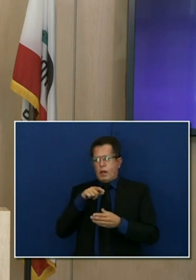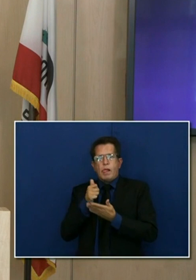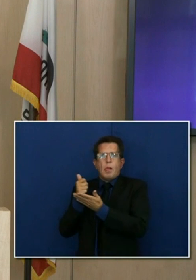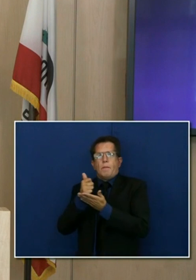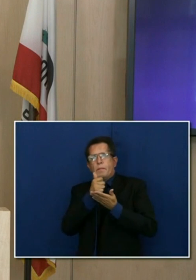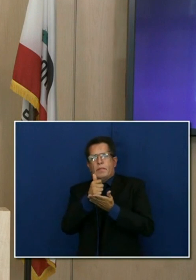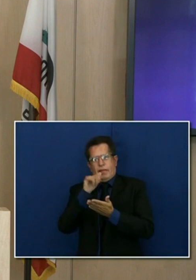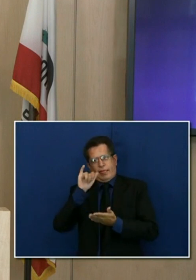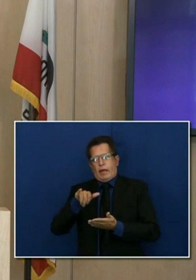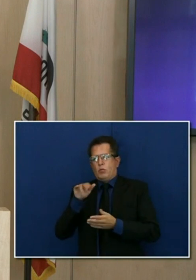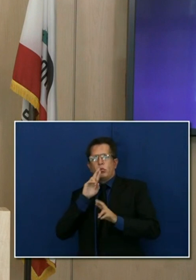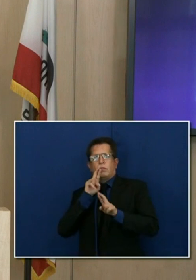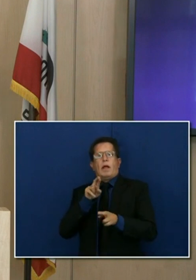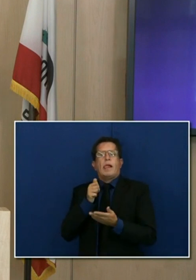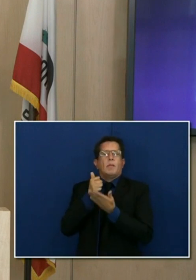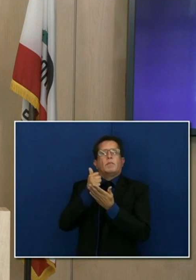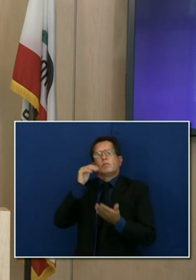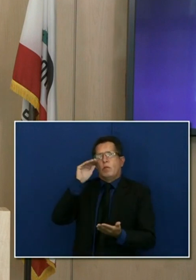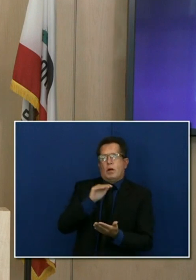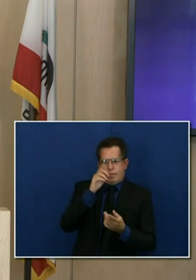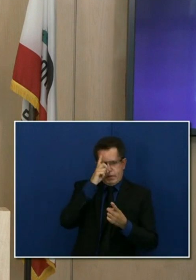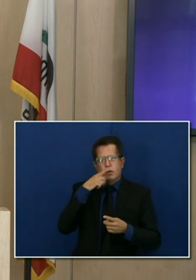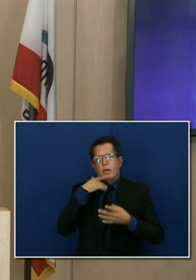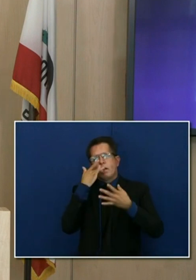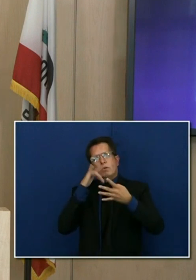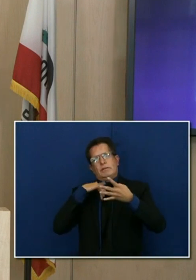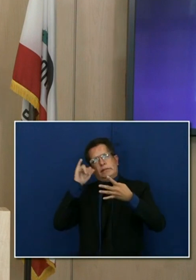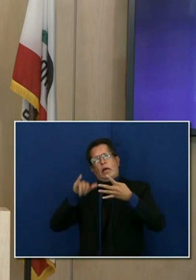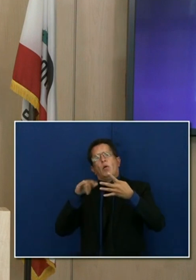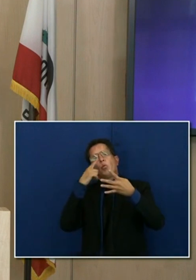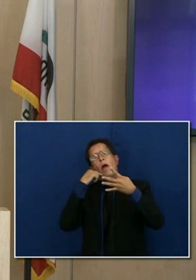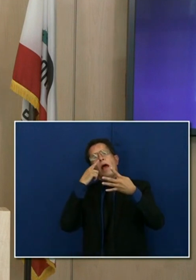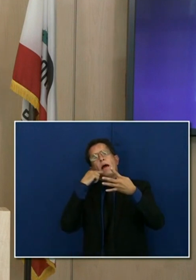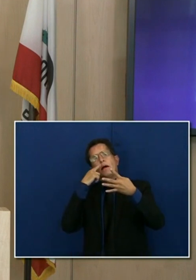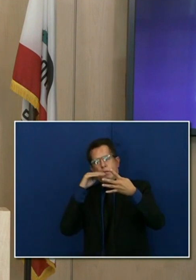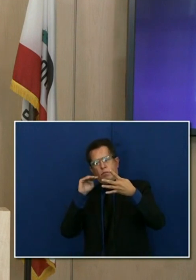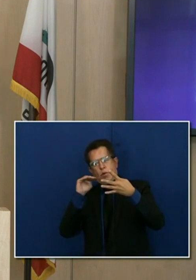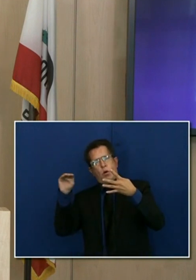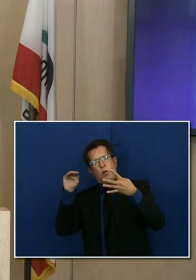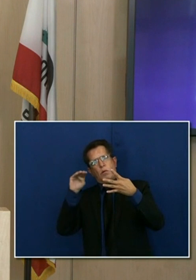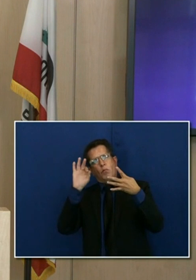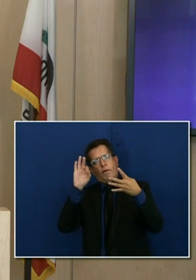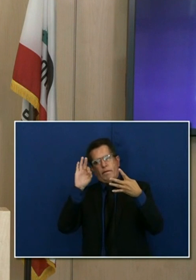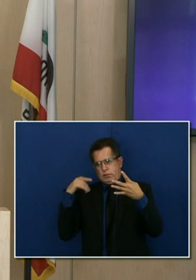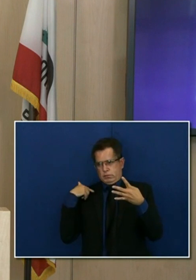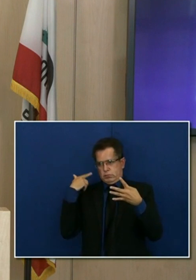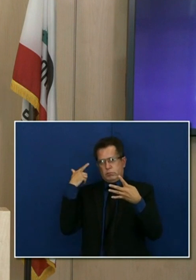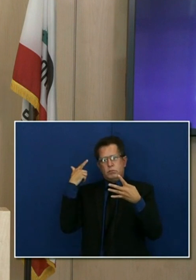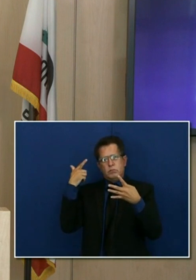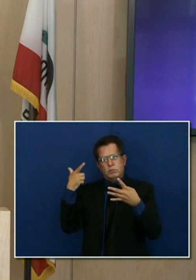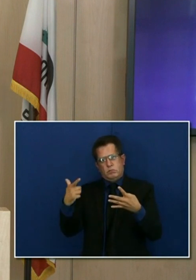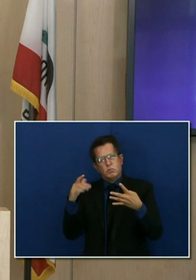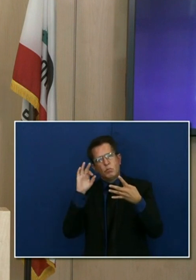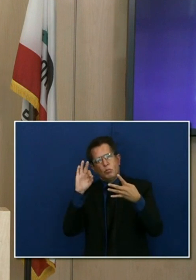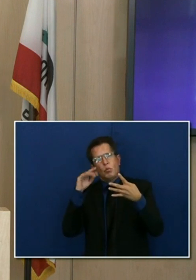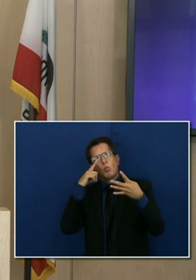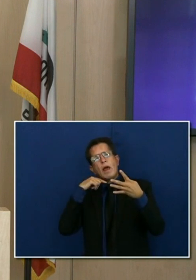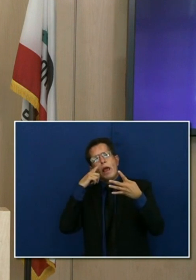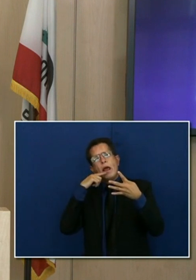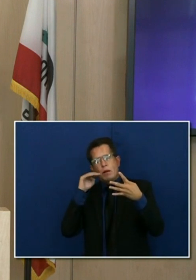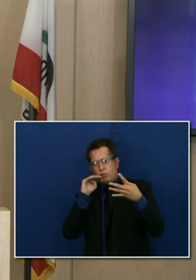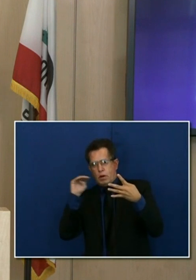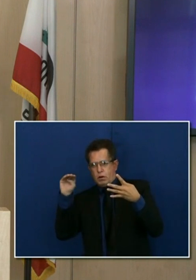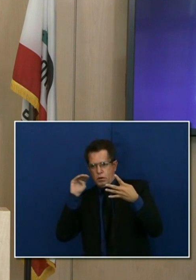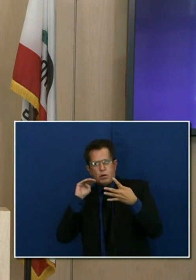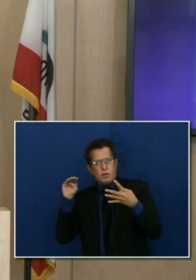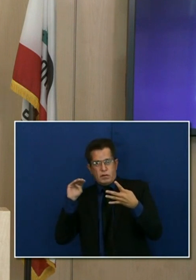has kept us in the red tier, or the second tier on the state's reopening system.